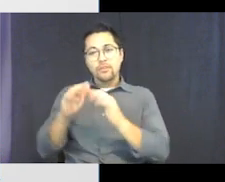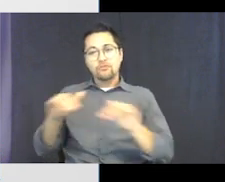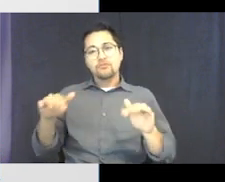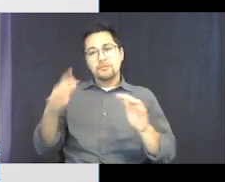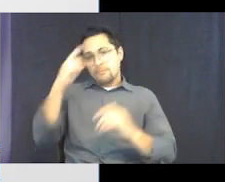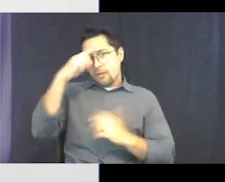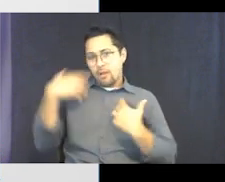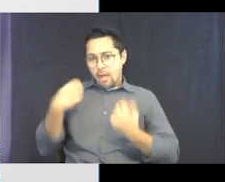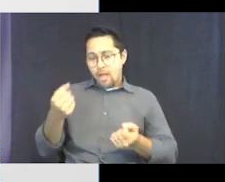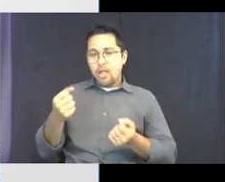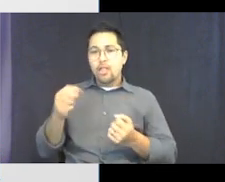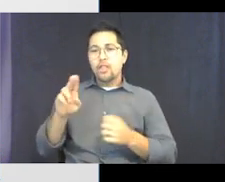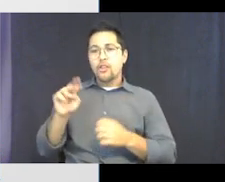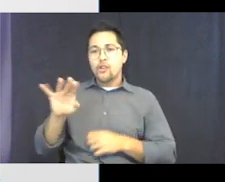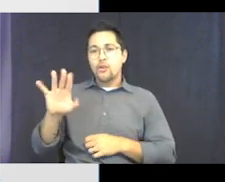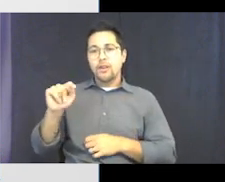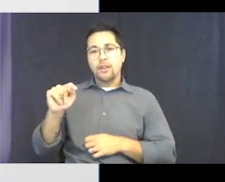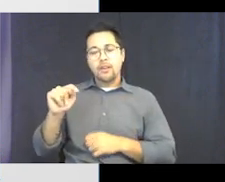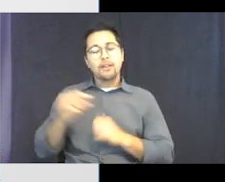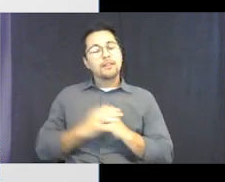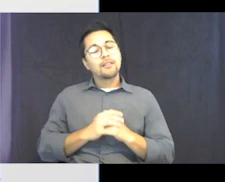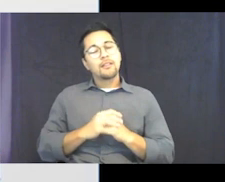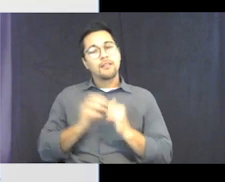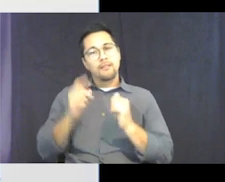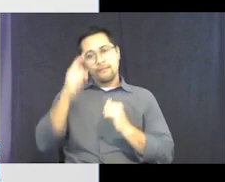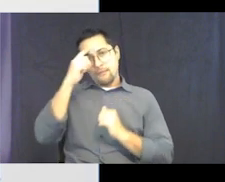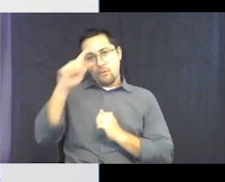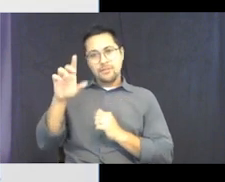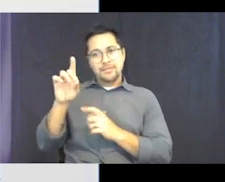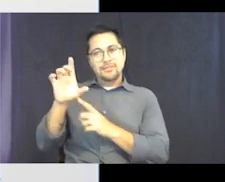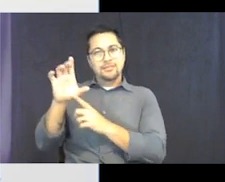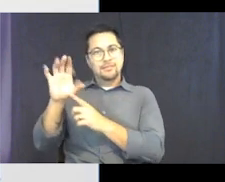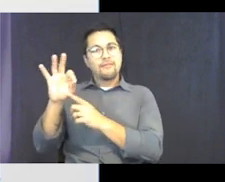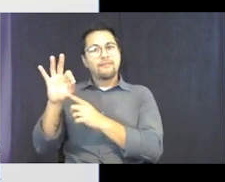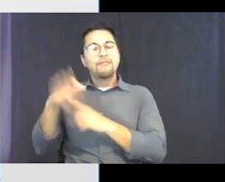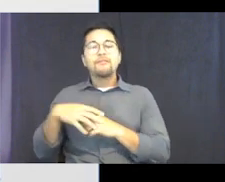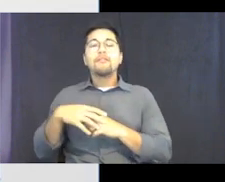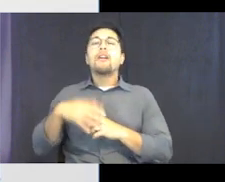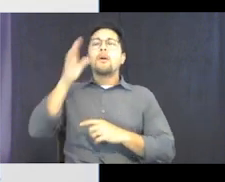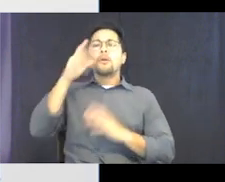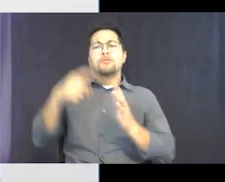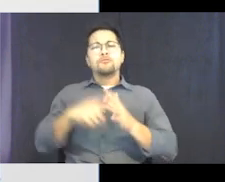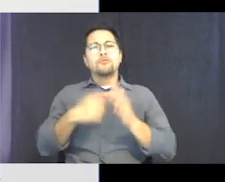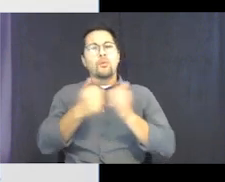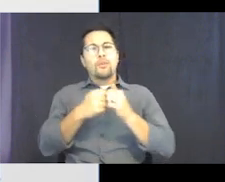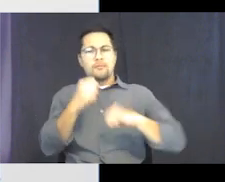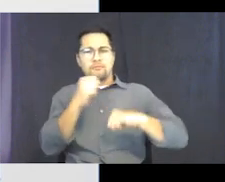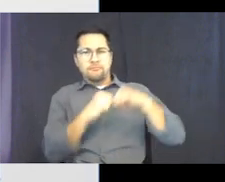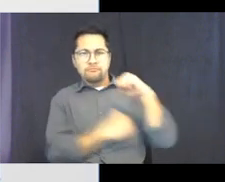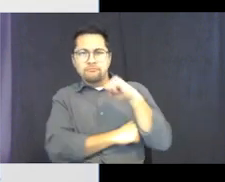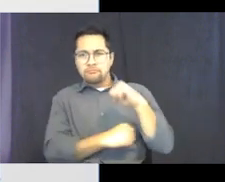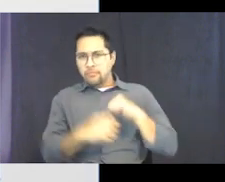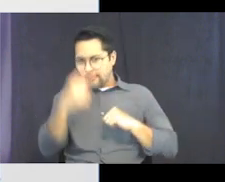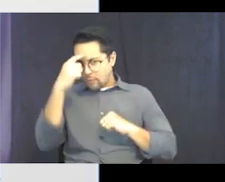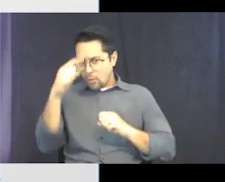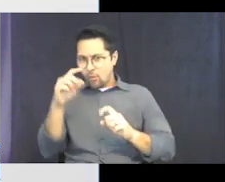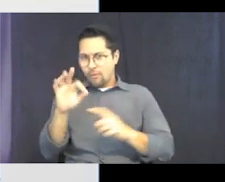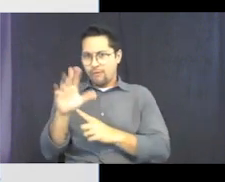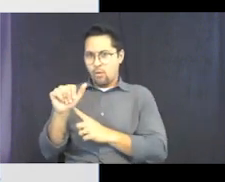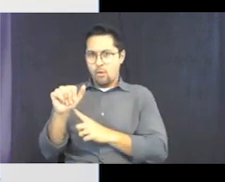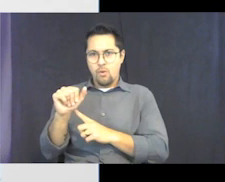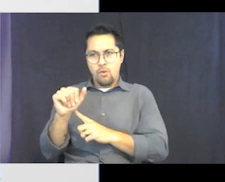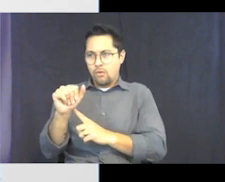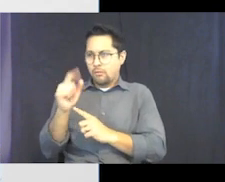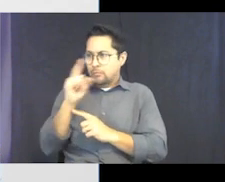Unit with the Florida Department of Children and Families. So we want to start first with the structure of the state of Florida and how